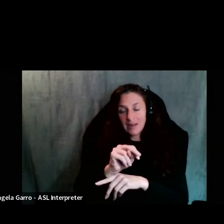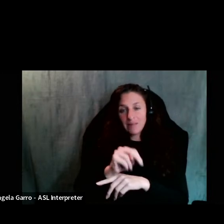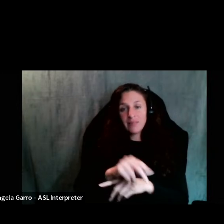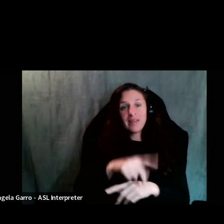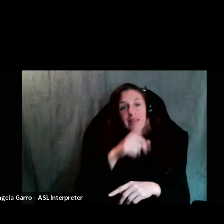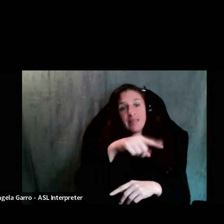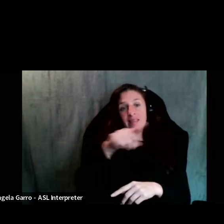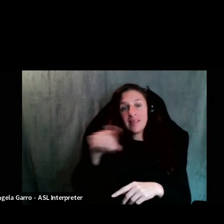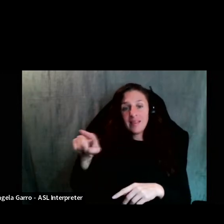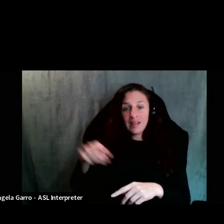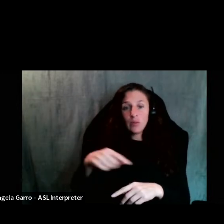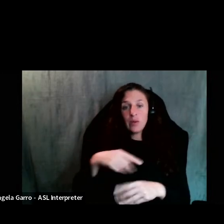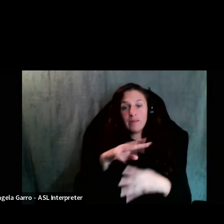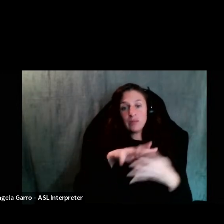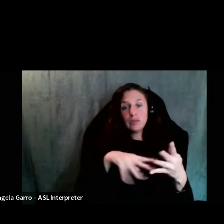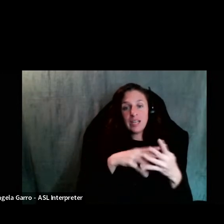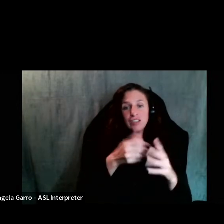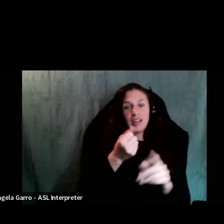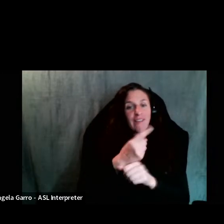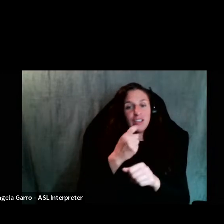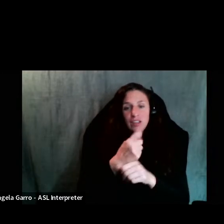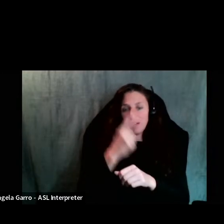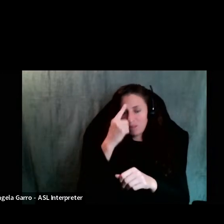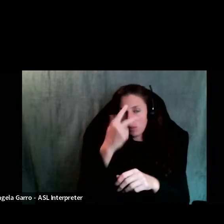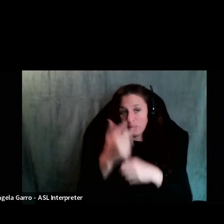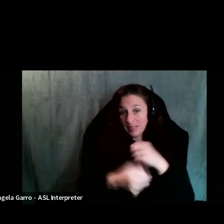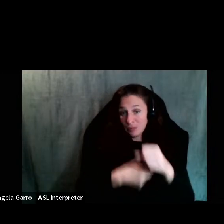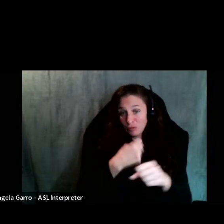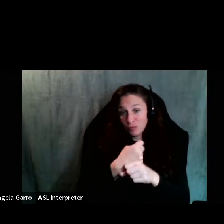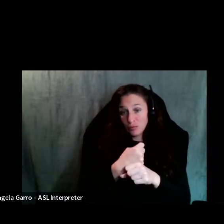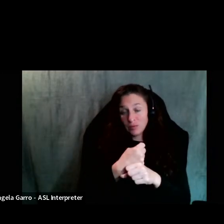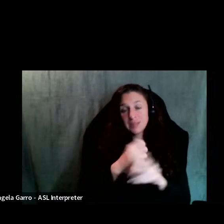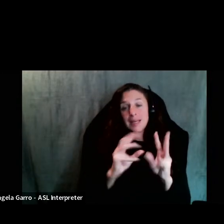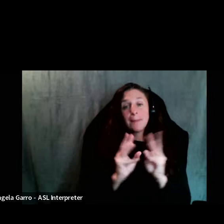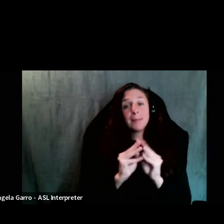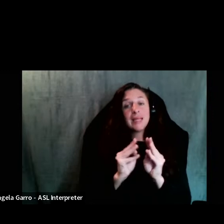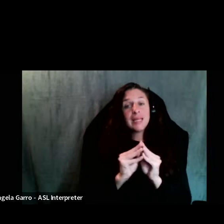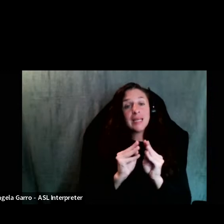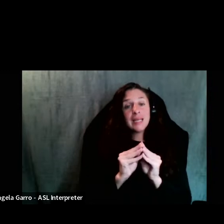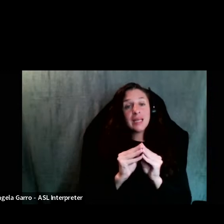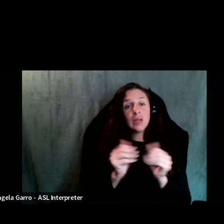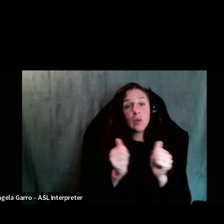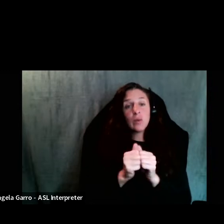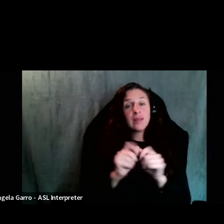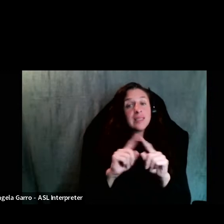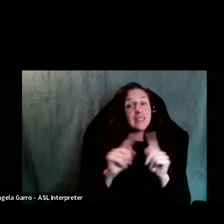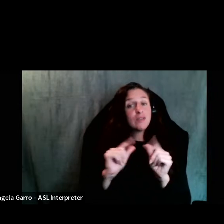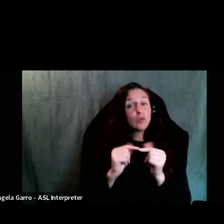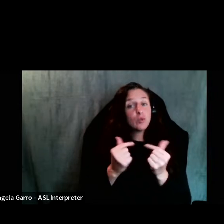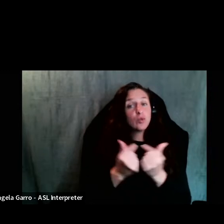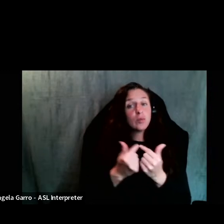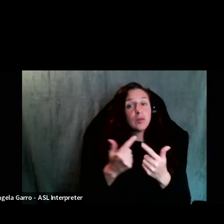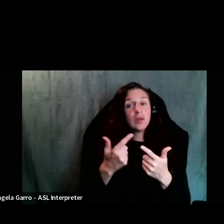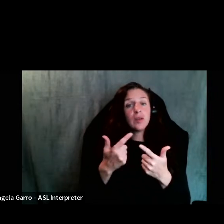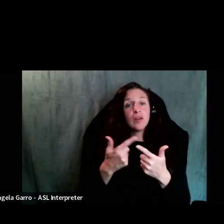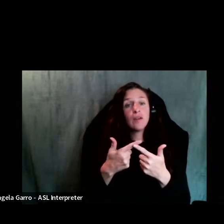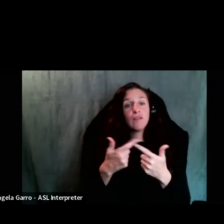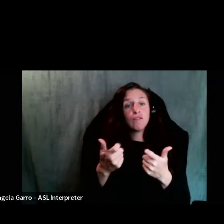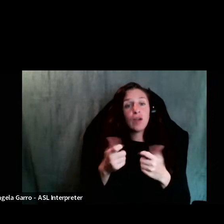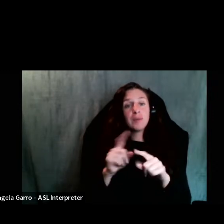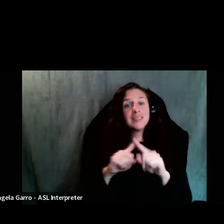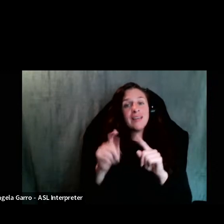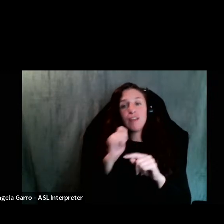every year for 3 years a meeting with a different group from different